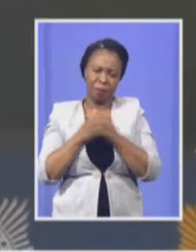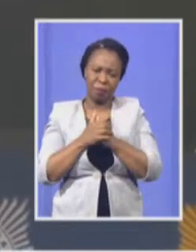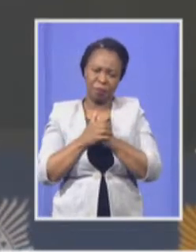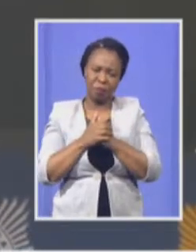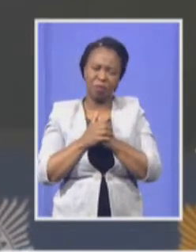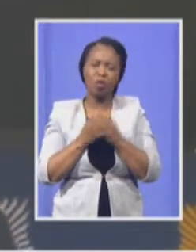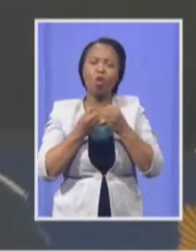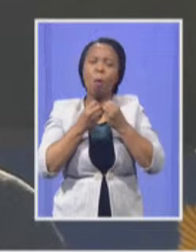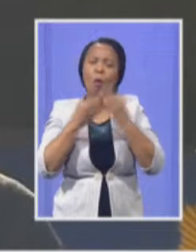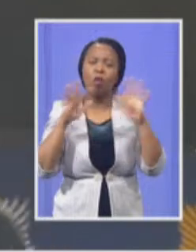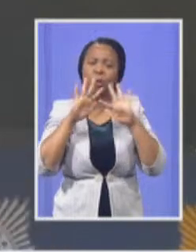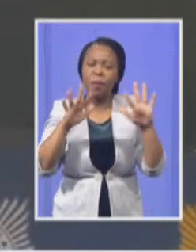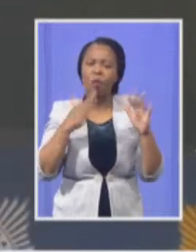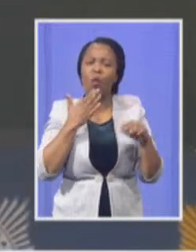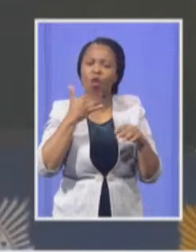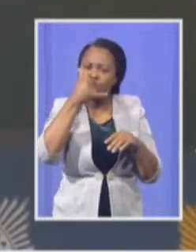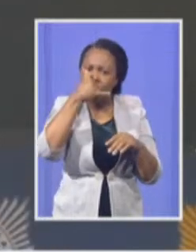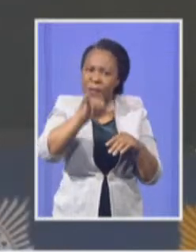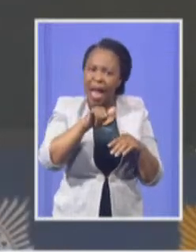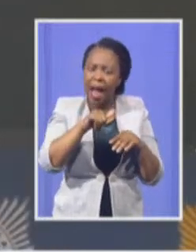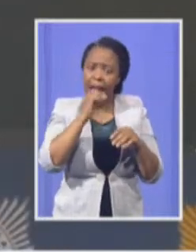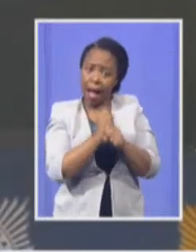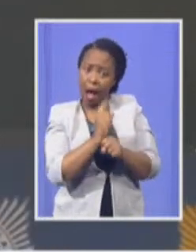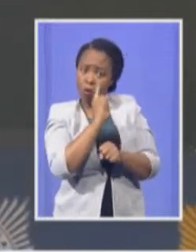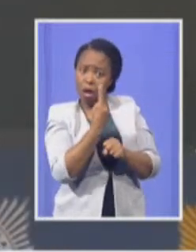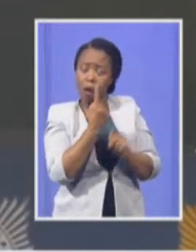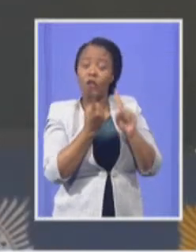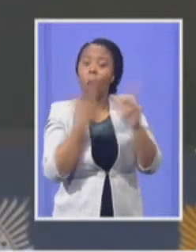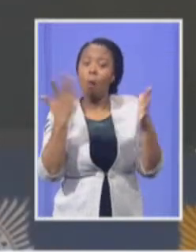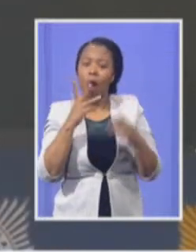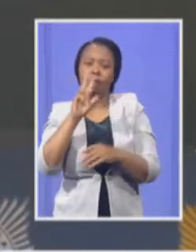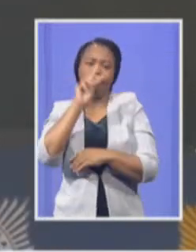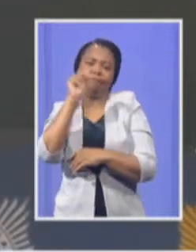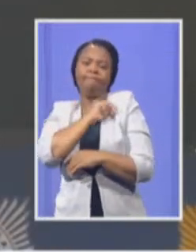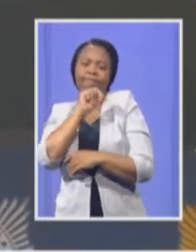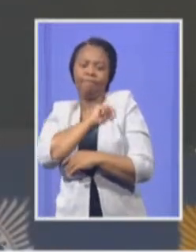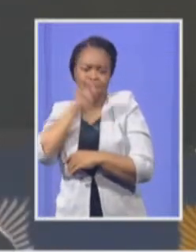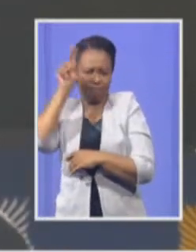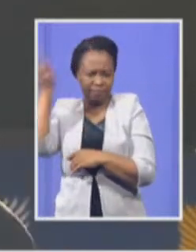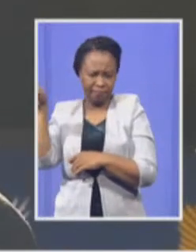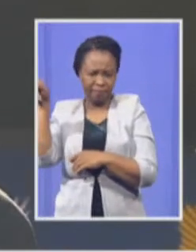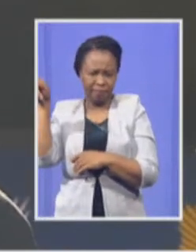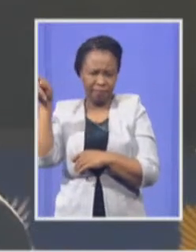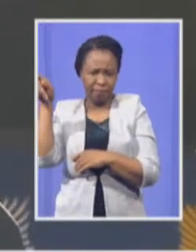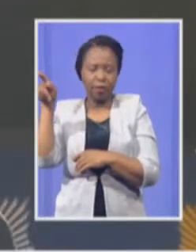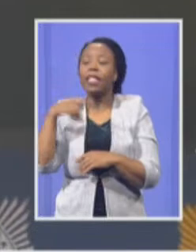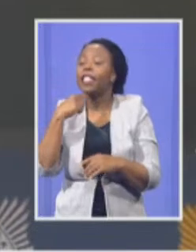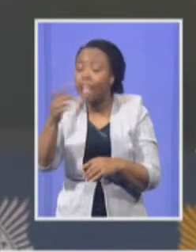abagange egoli baphuma eKZN. Lithani yebo.